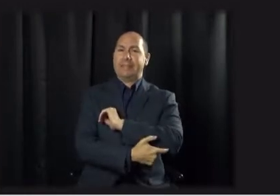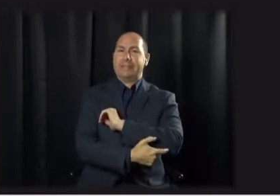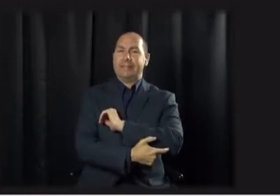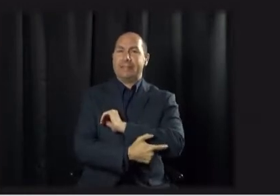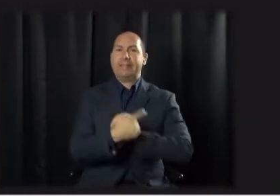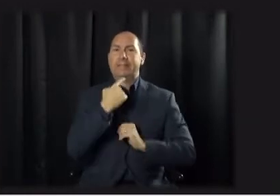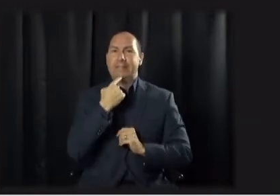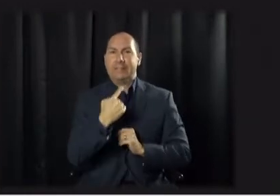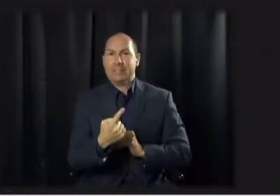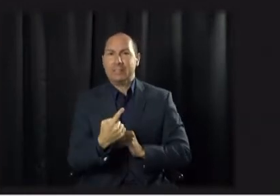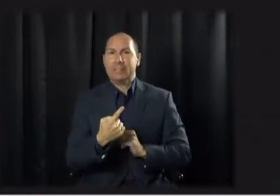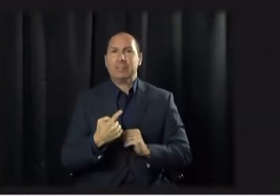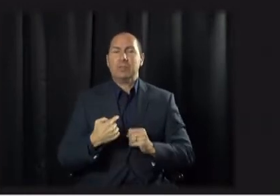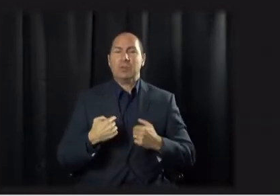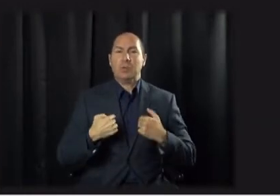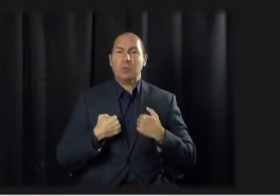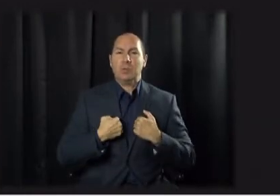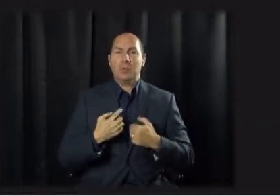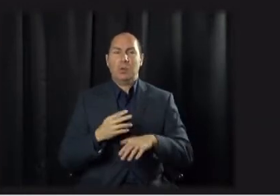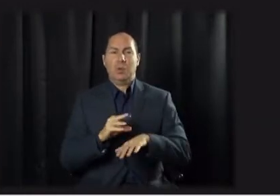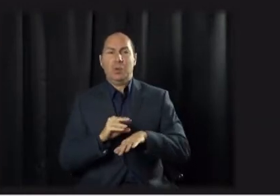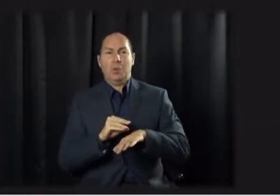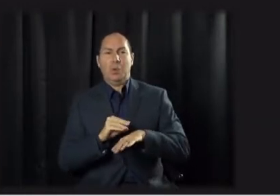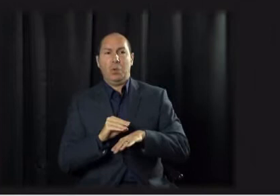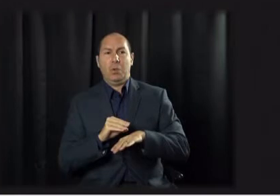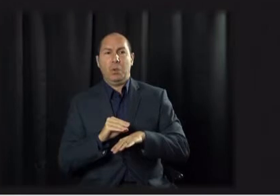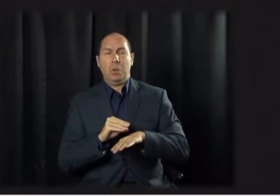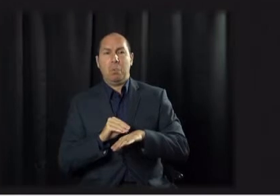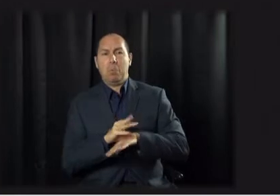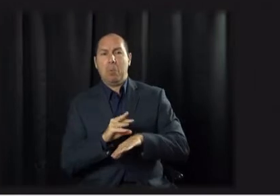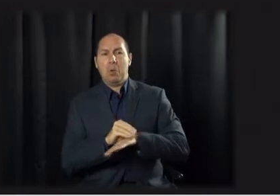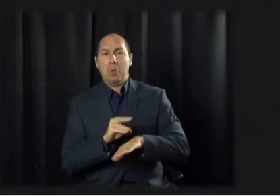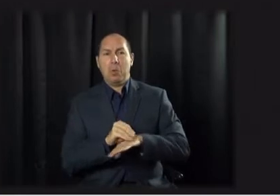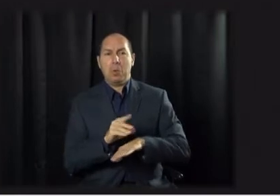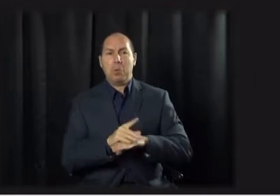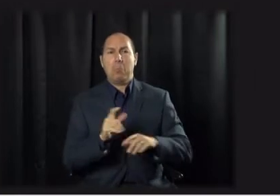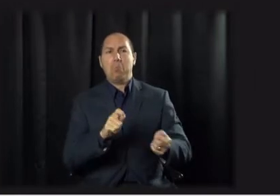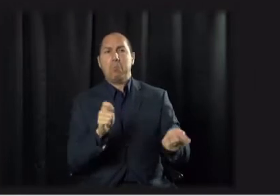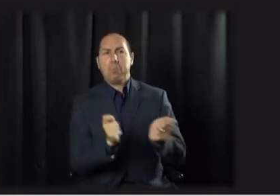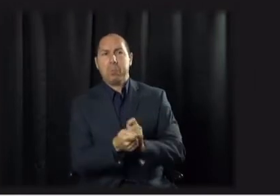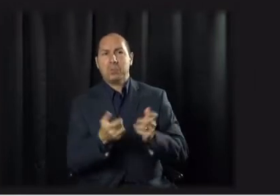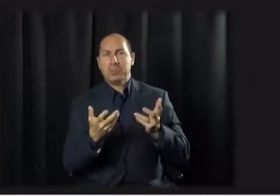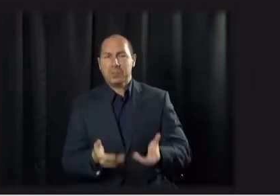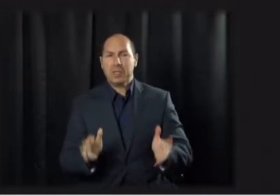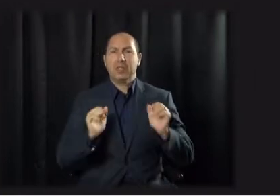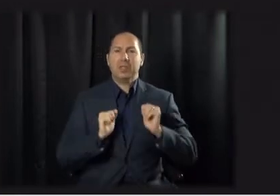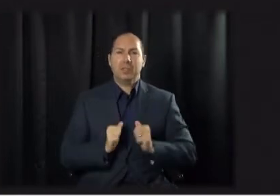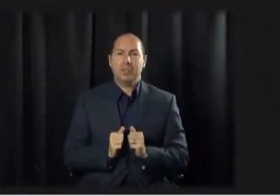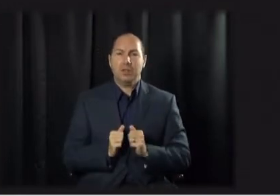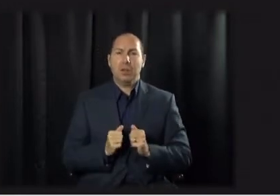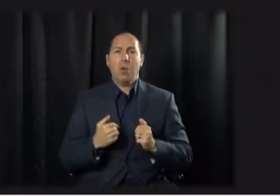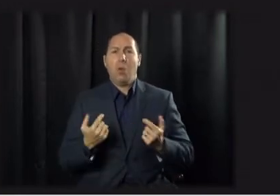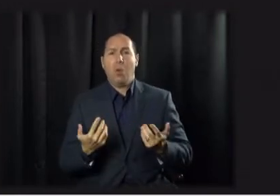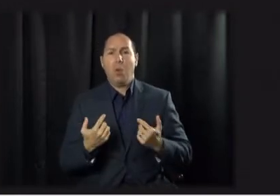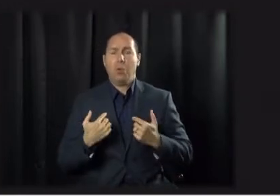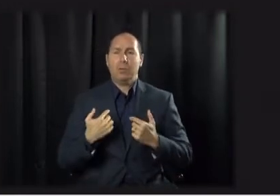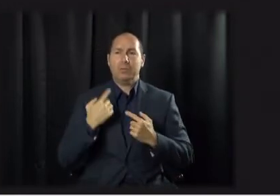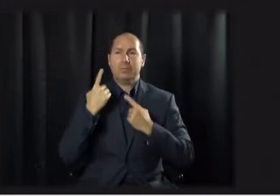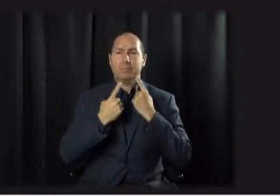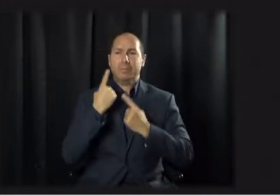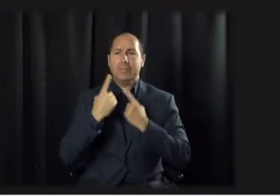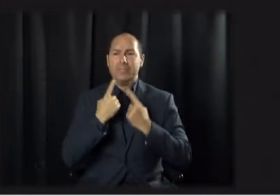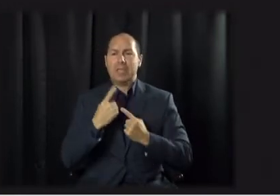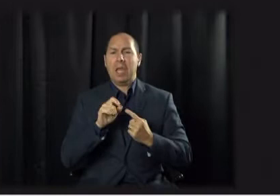simply make recommendations to UPR for such reforms, or that we should phase those reforms in over a longer period of